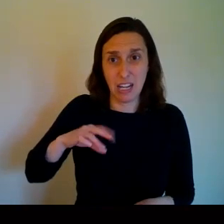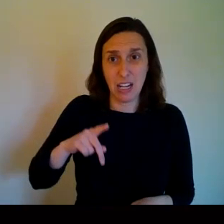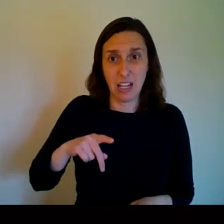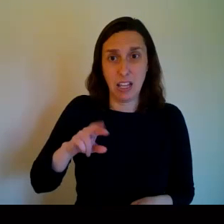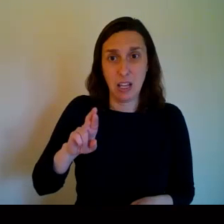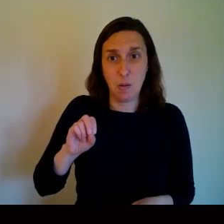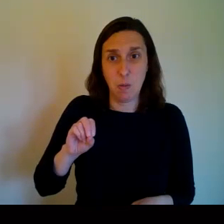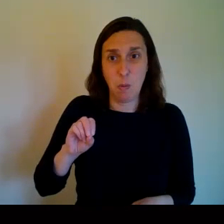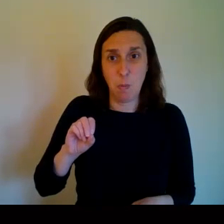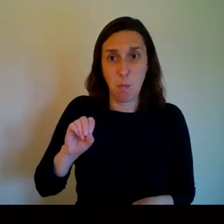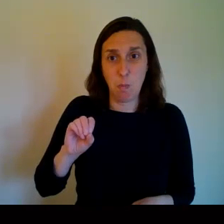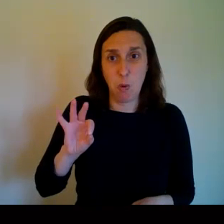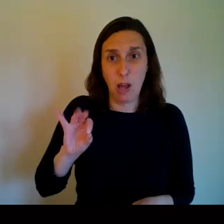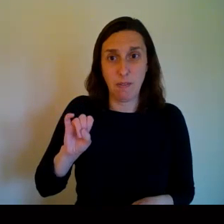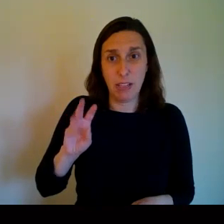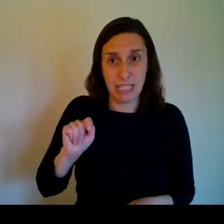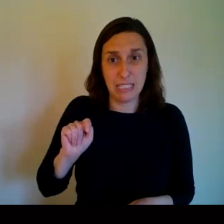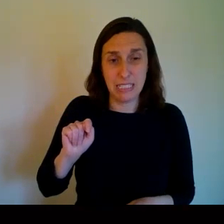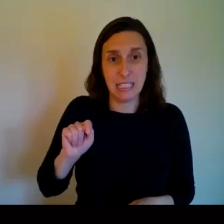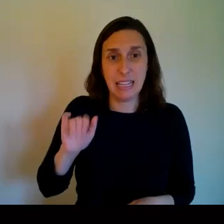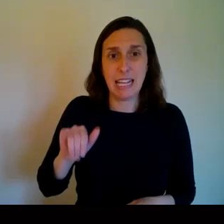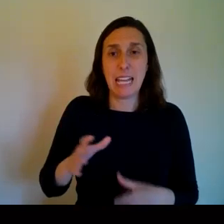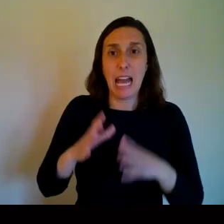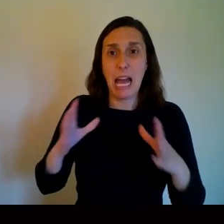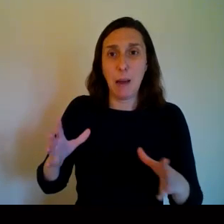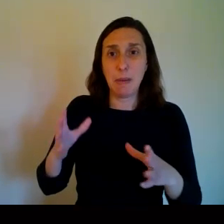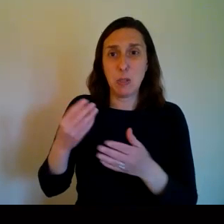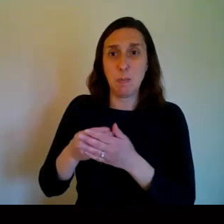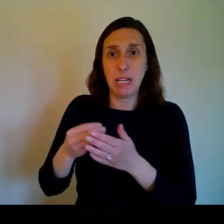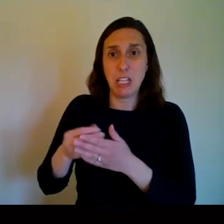well, your profit is how much money you take in